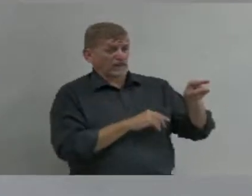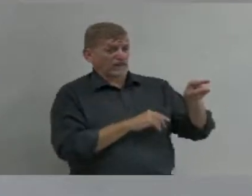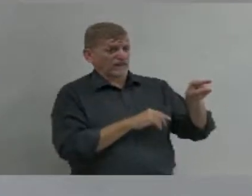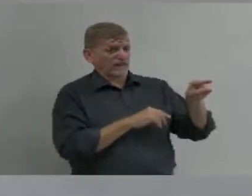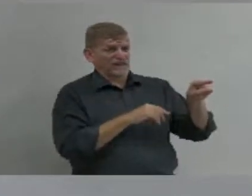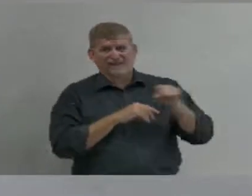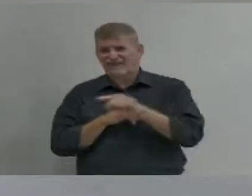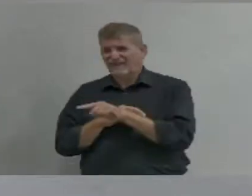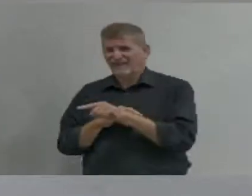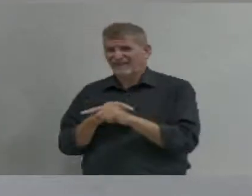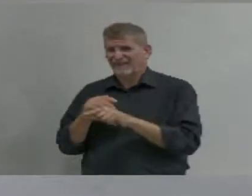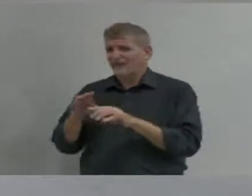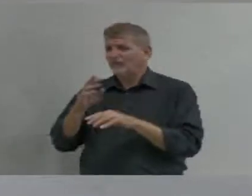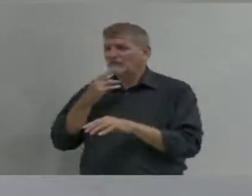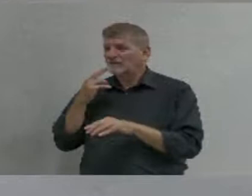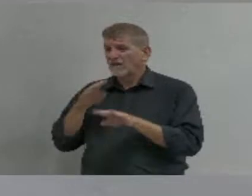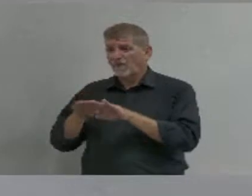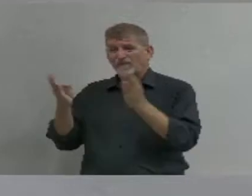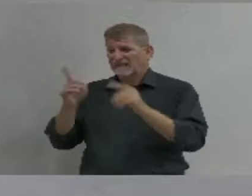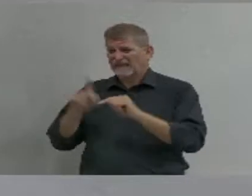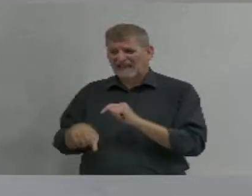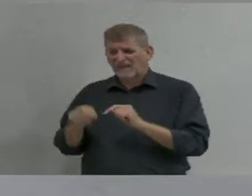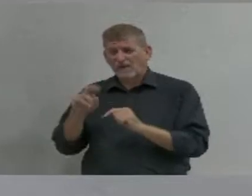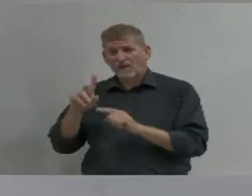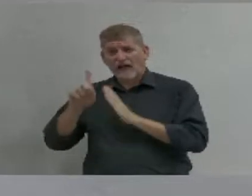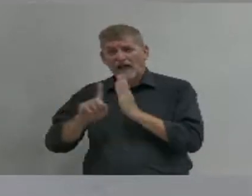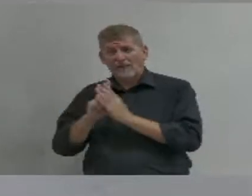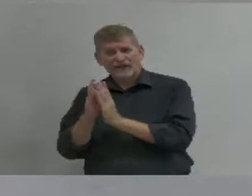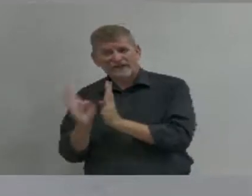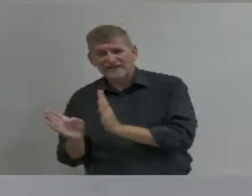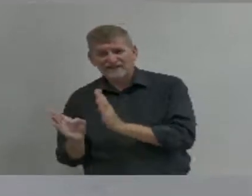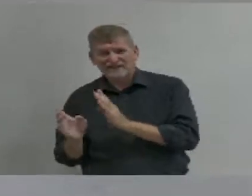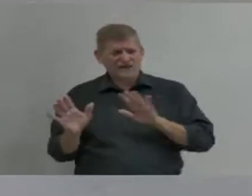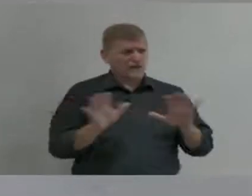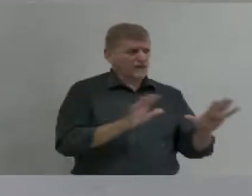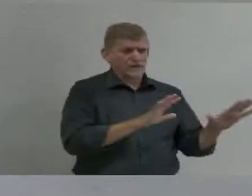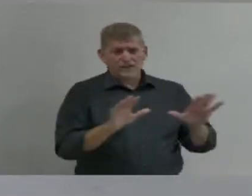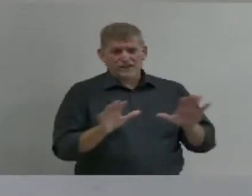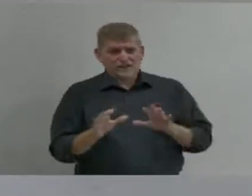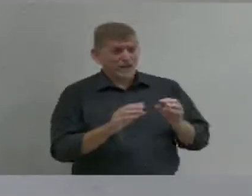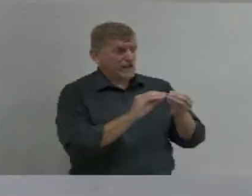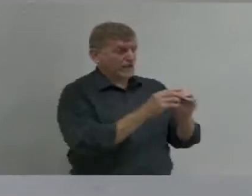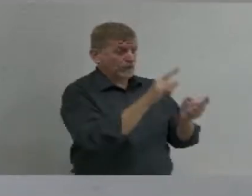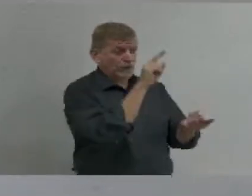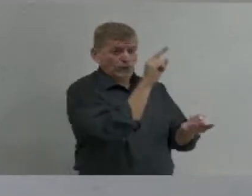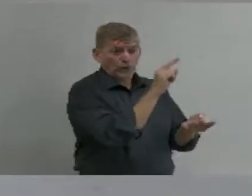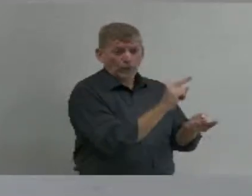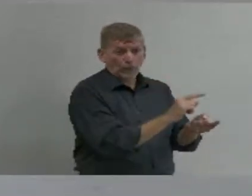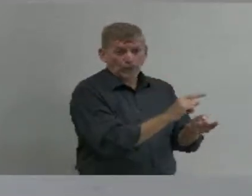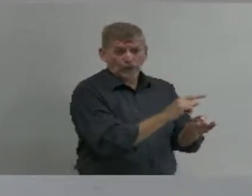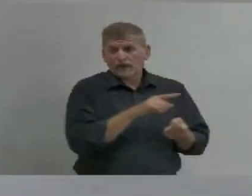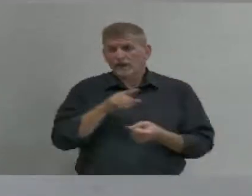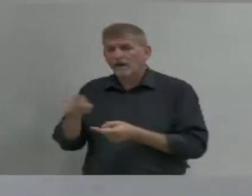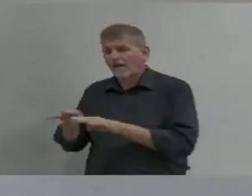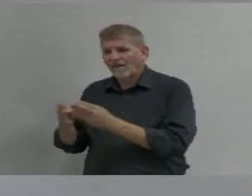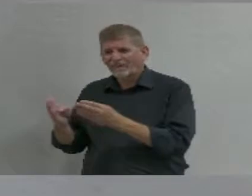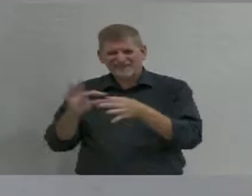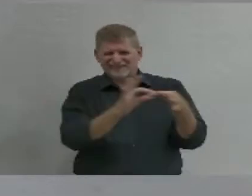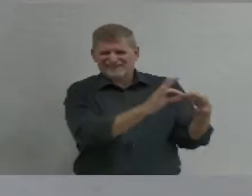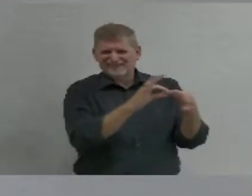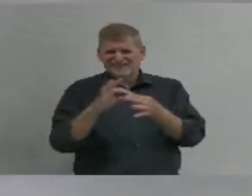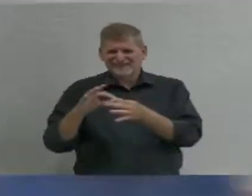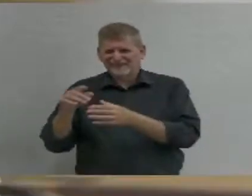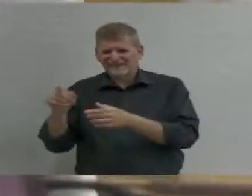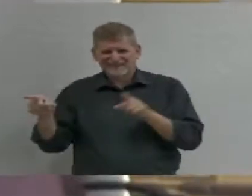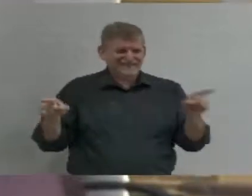be two main metrics that we would be looking at. If I could just comment on that just briefly, and this may be